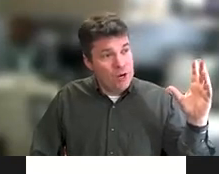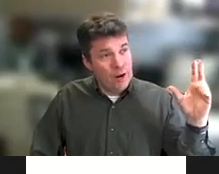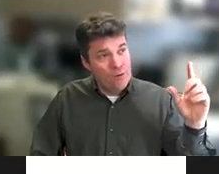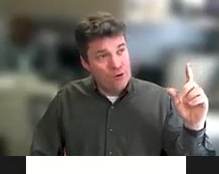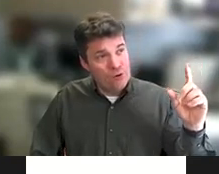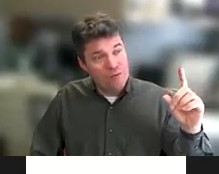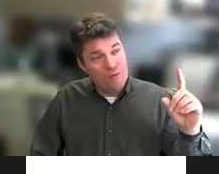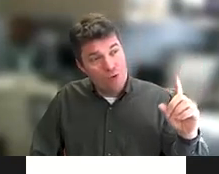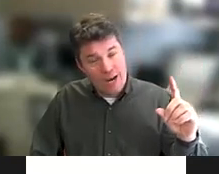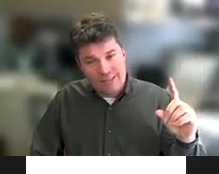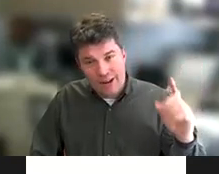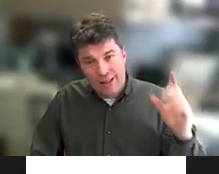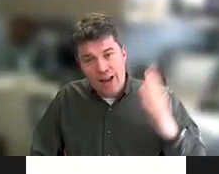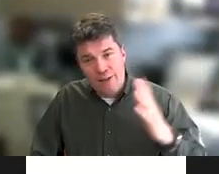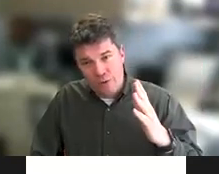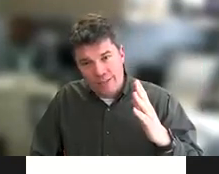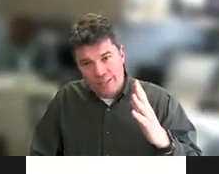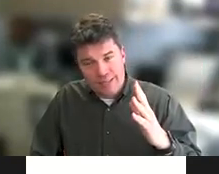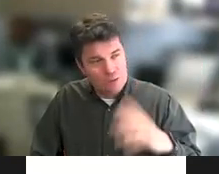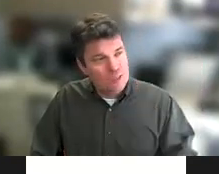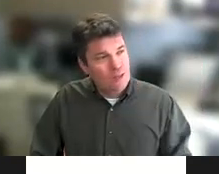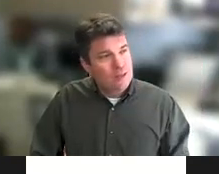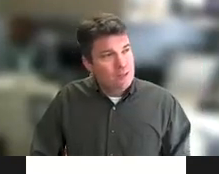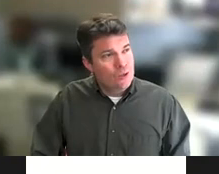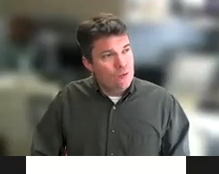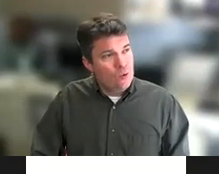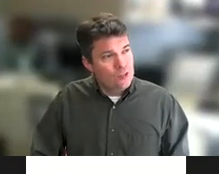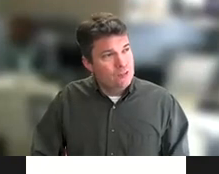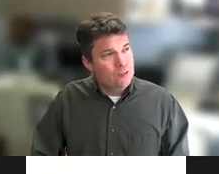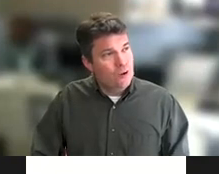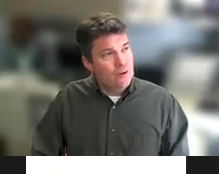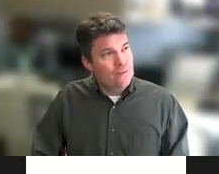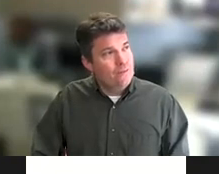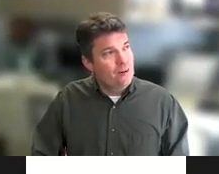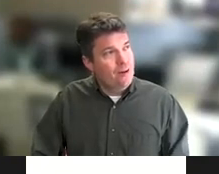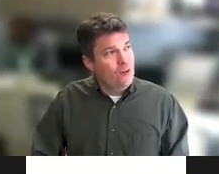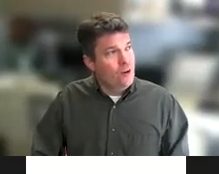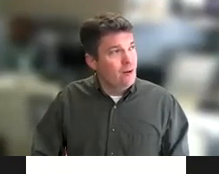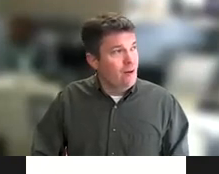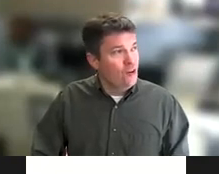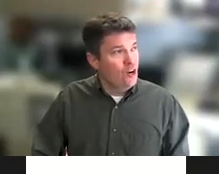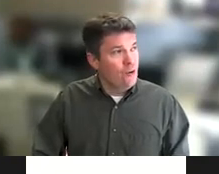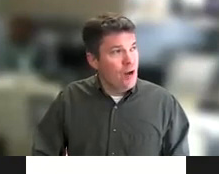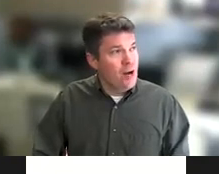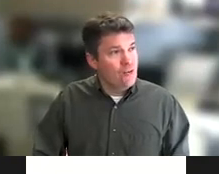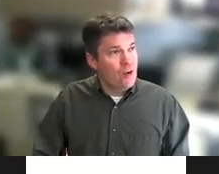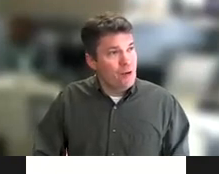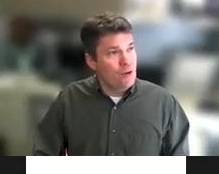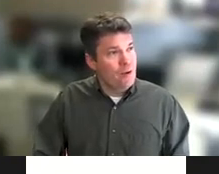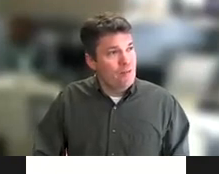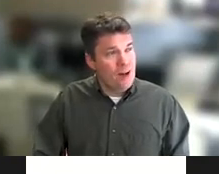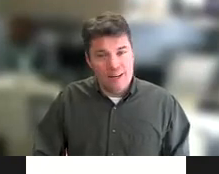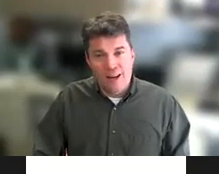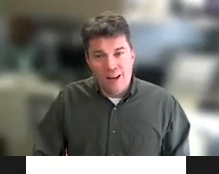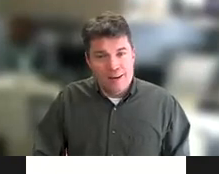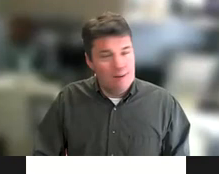sounds, and then when you get over to the right side, the high frequency sounds. So of course, you know, if your hearing range is